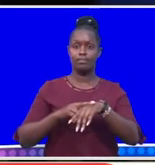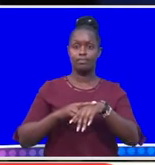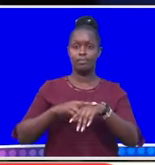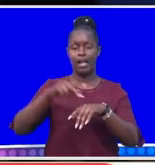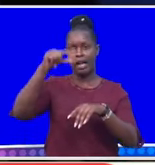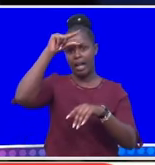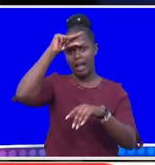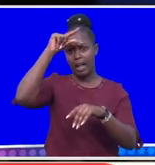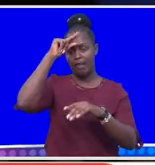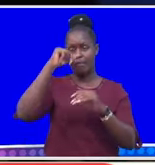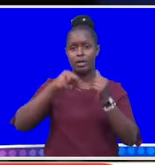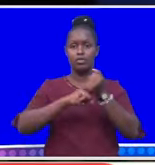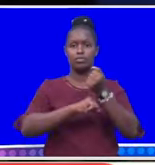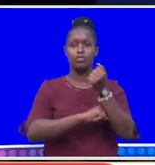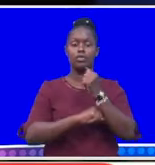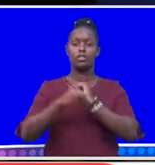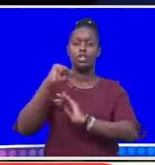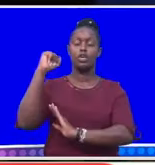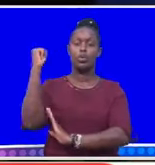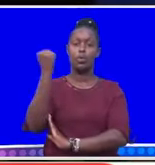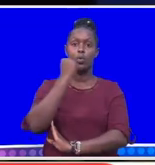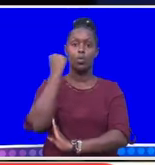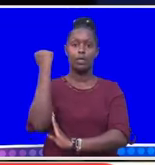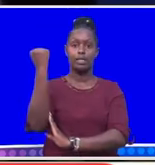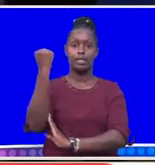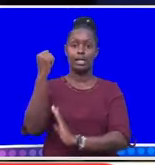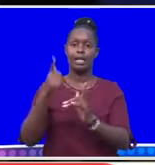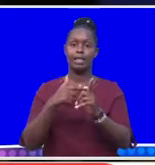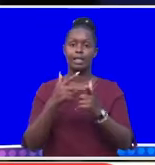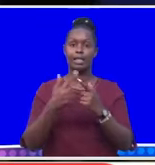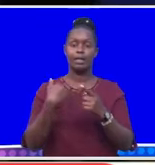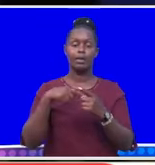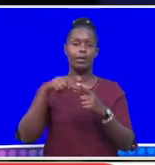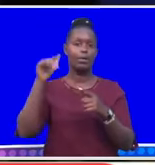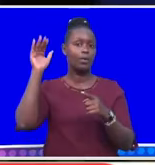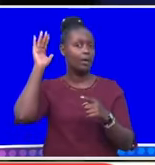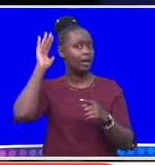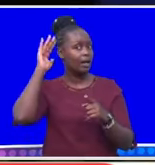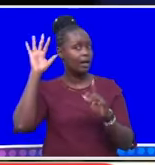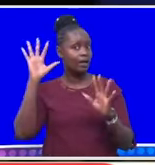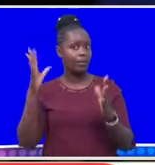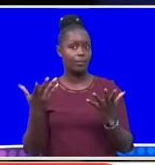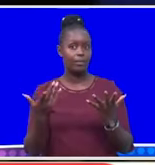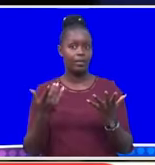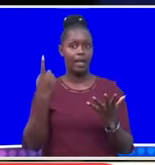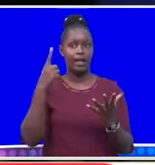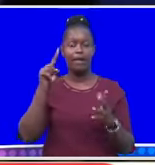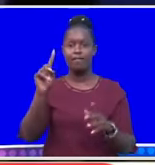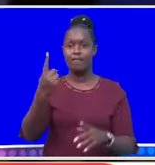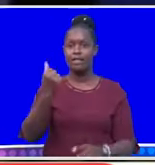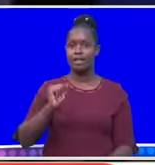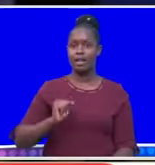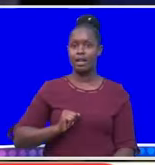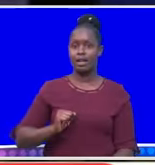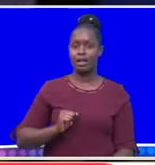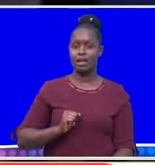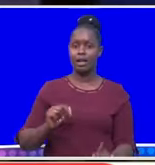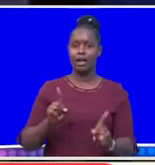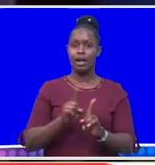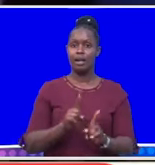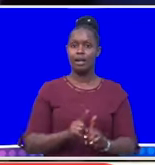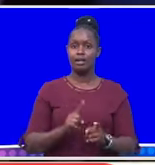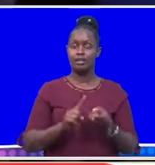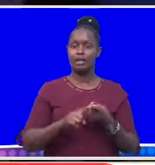government-sponsored crusade. Now, we haven't had that in a long time, where the First Lady of our nation comes